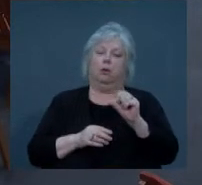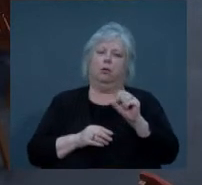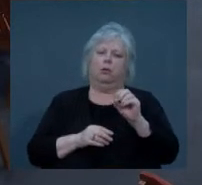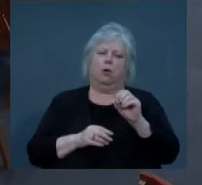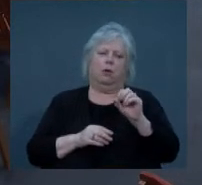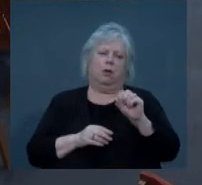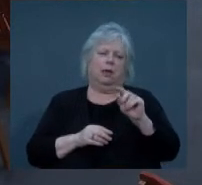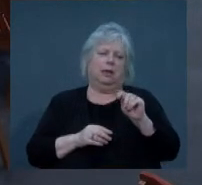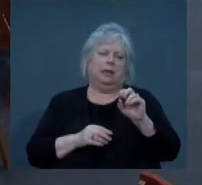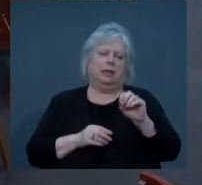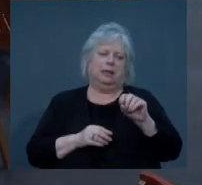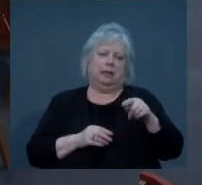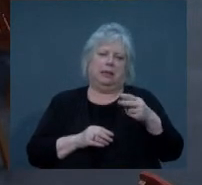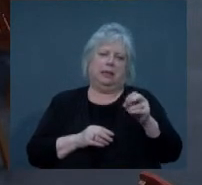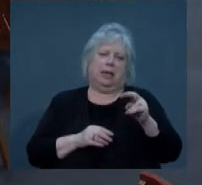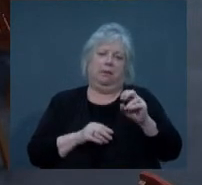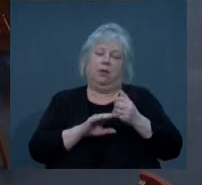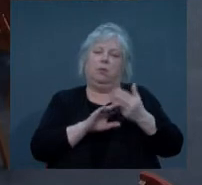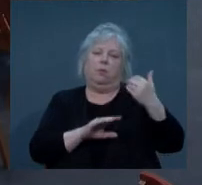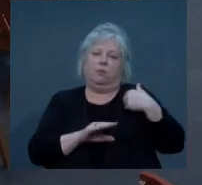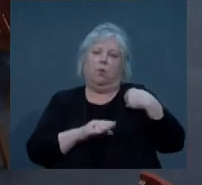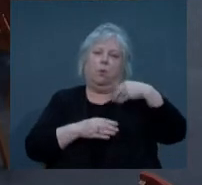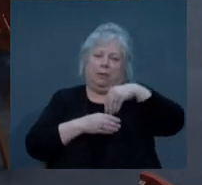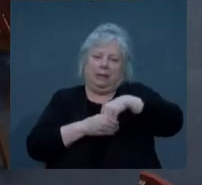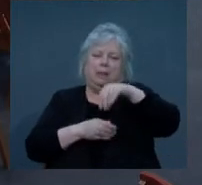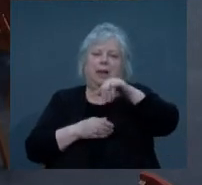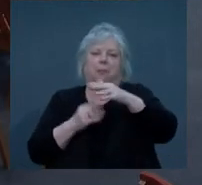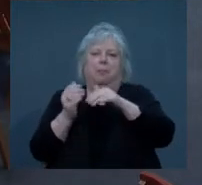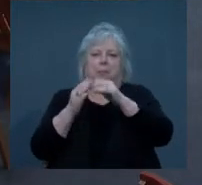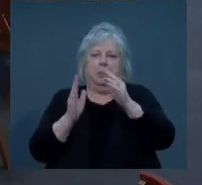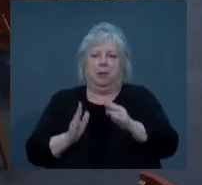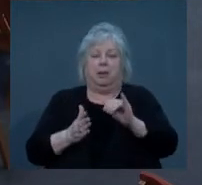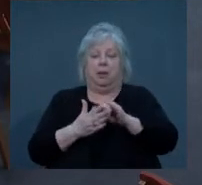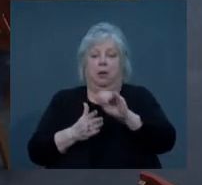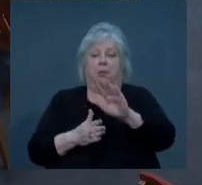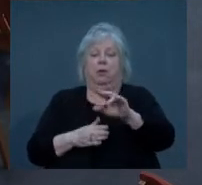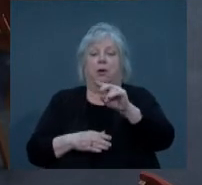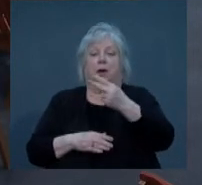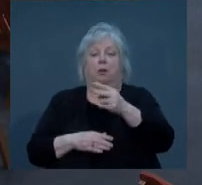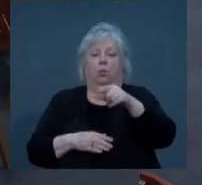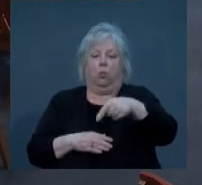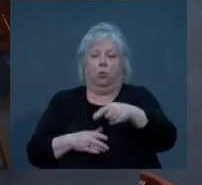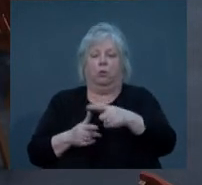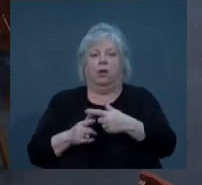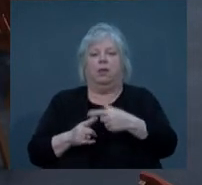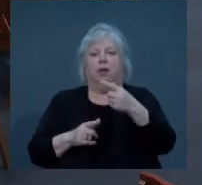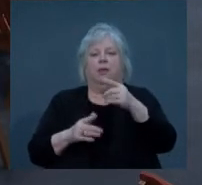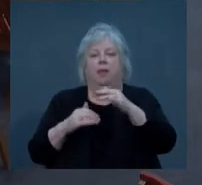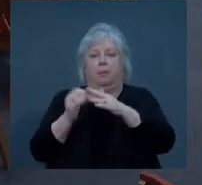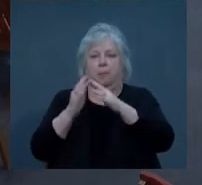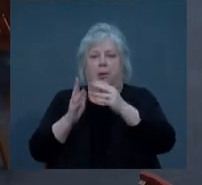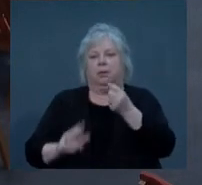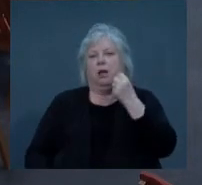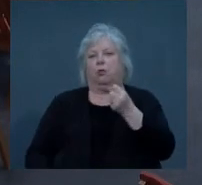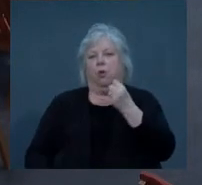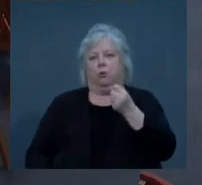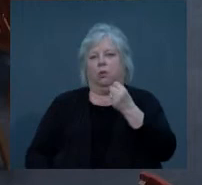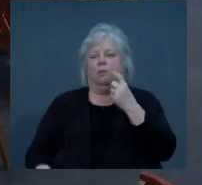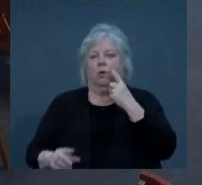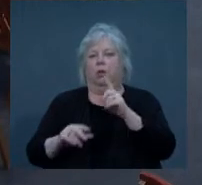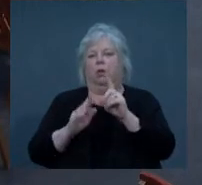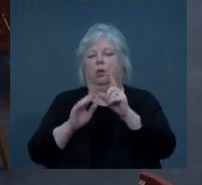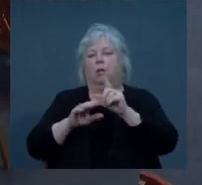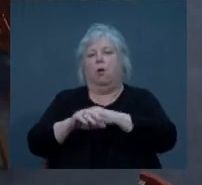Inc. used to be in that building on Main Street. That was their corporate headquarters, and then held that building for a long time, and then